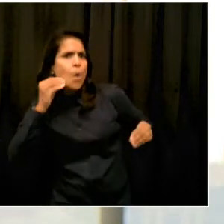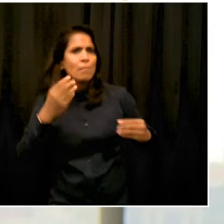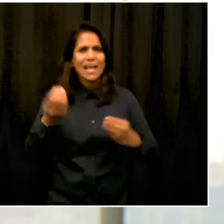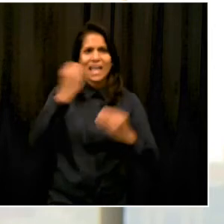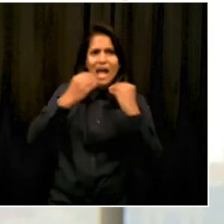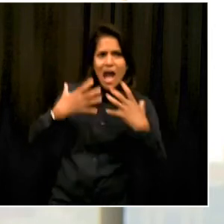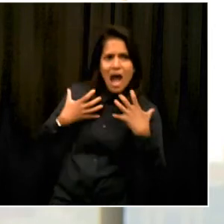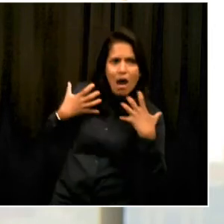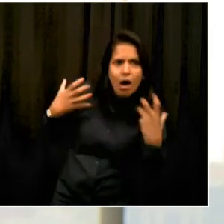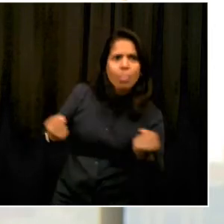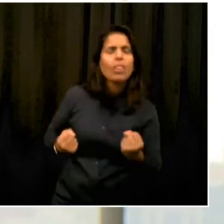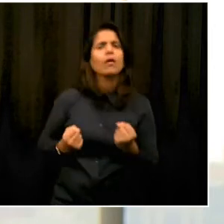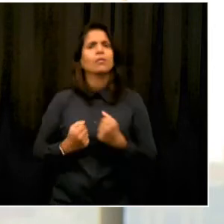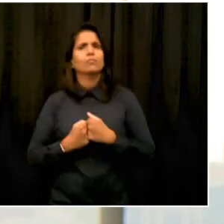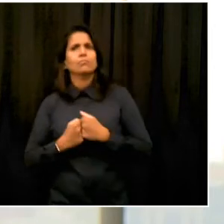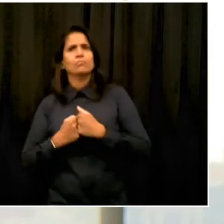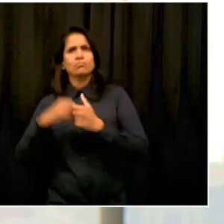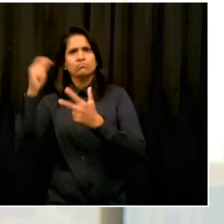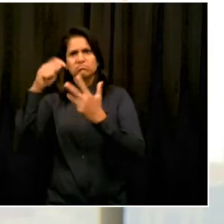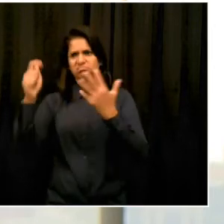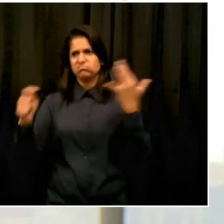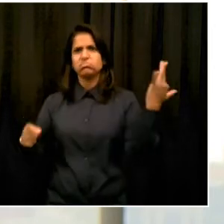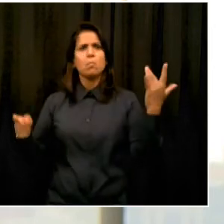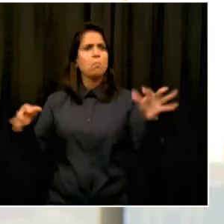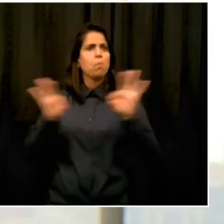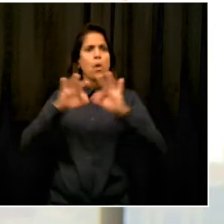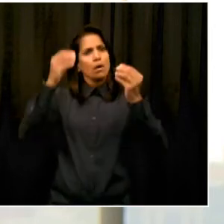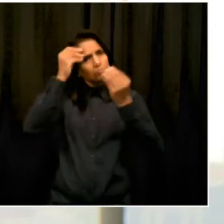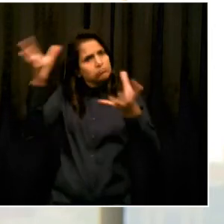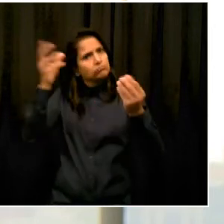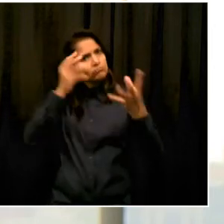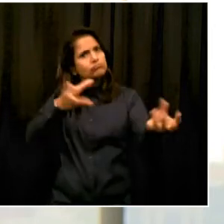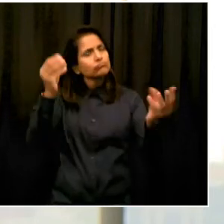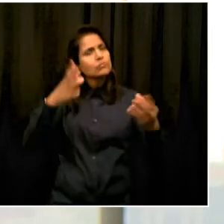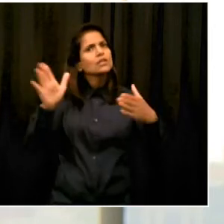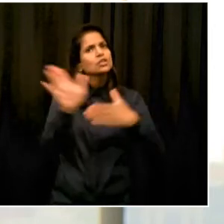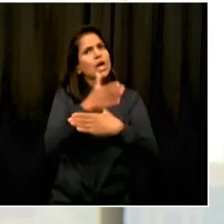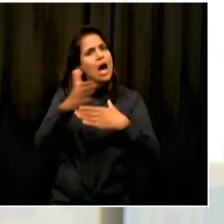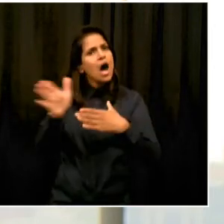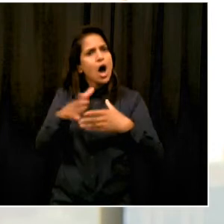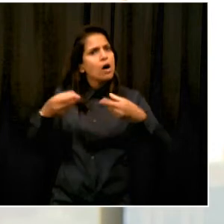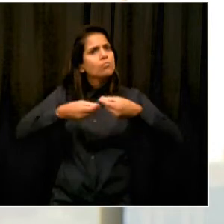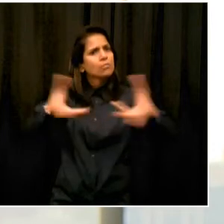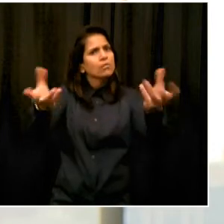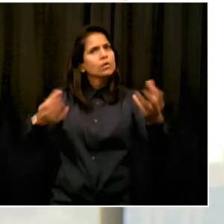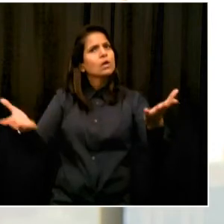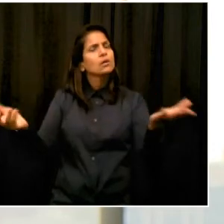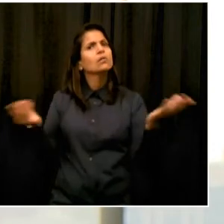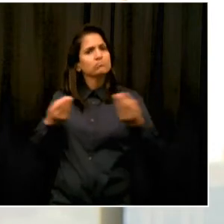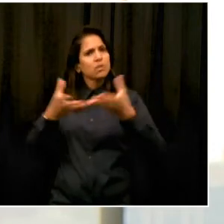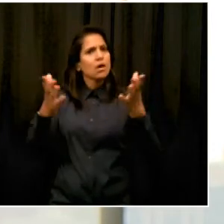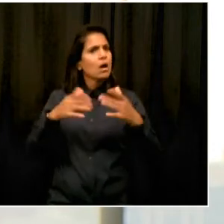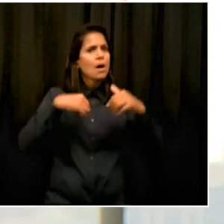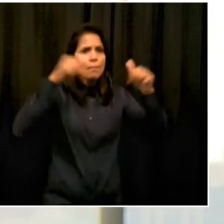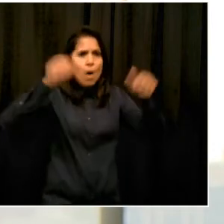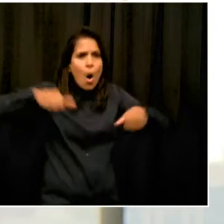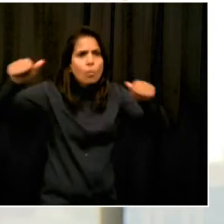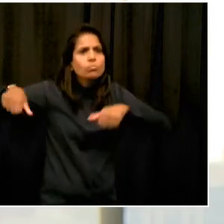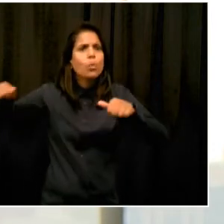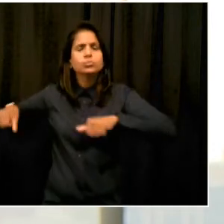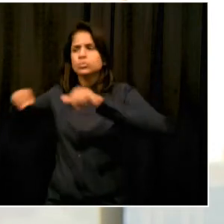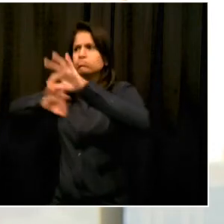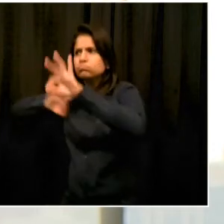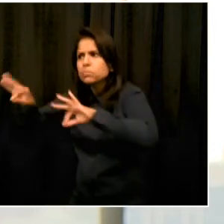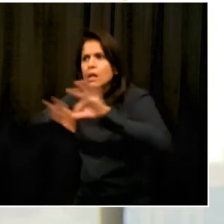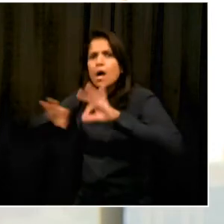dedicated research and development facilities that not only create cures, but then ensure the